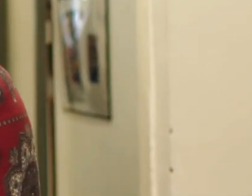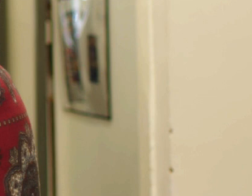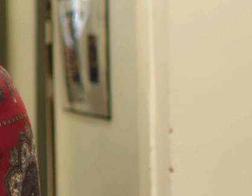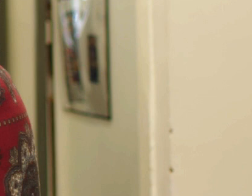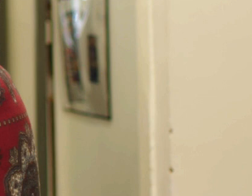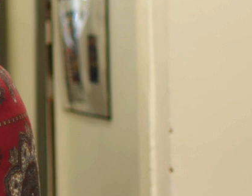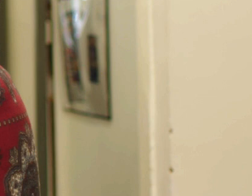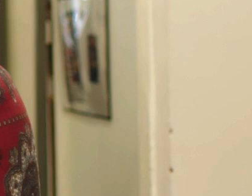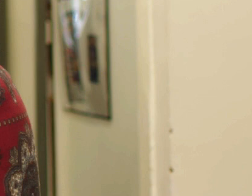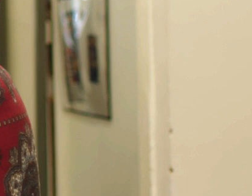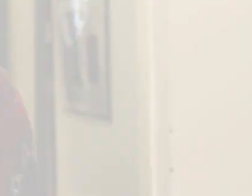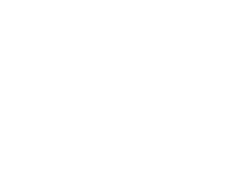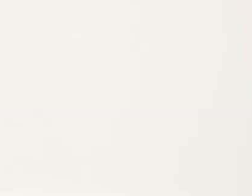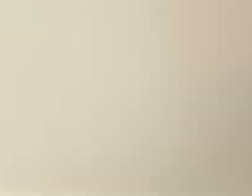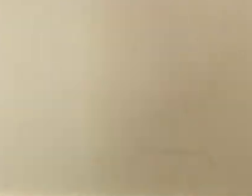Green tick.